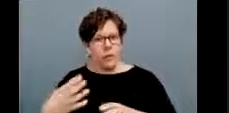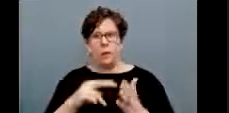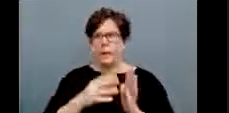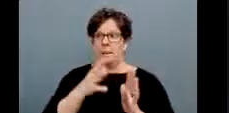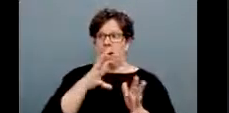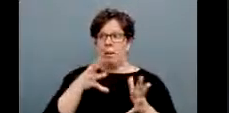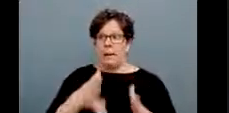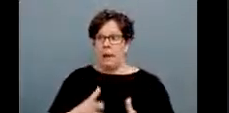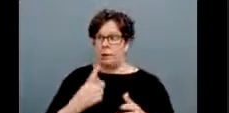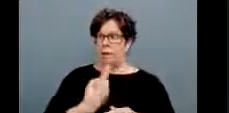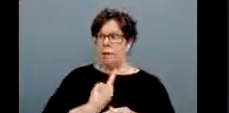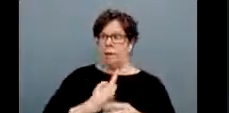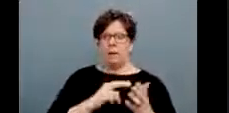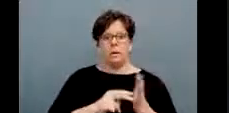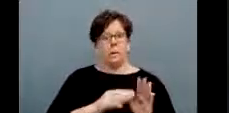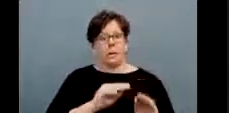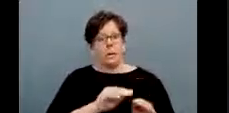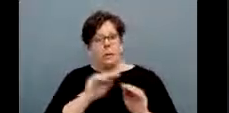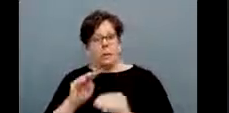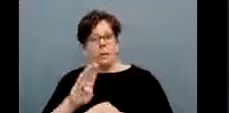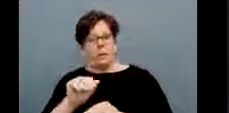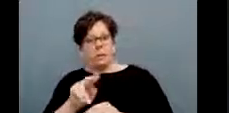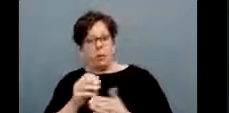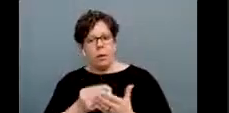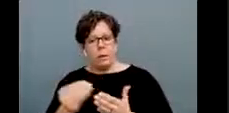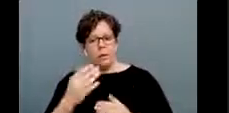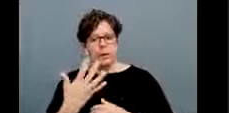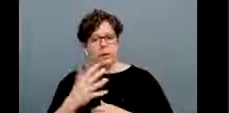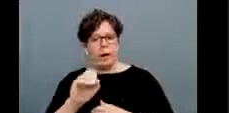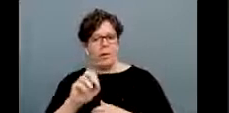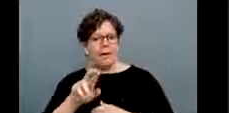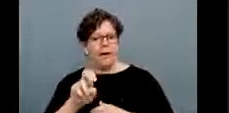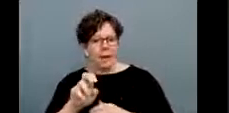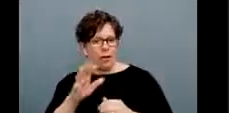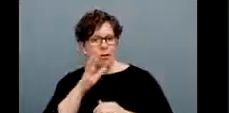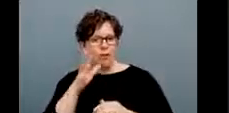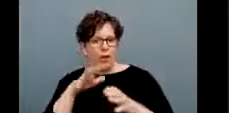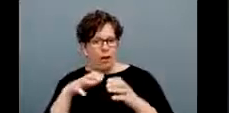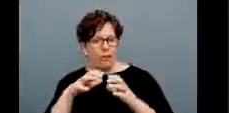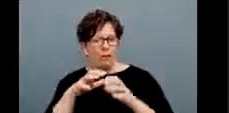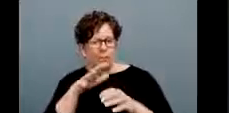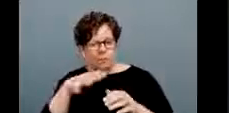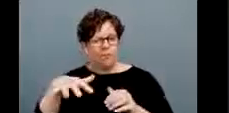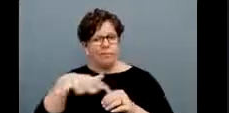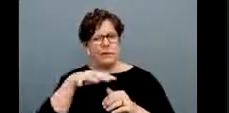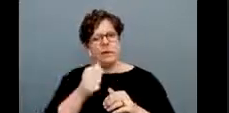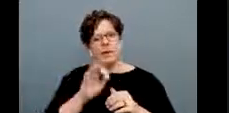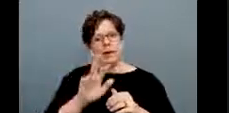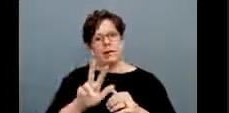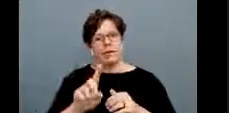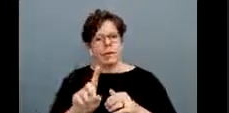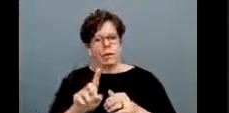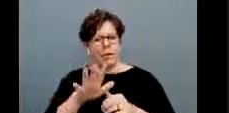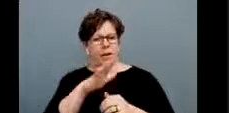homestead for closer access to Boise, purchasing a 5-acre farm in December of 1931. This rural lot, which